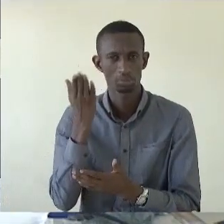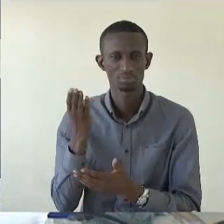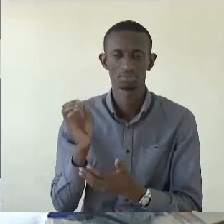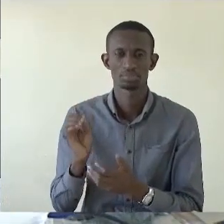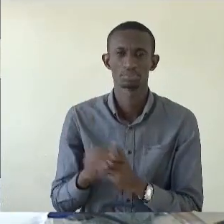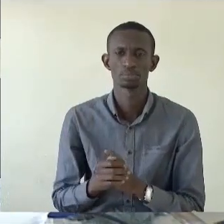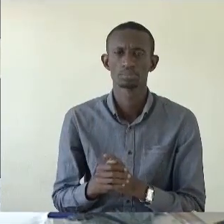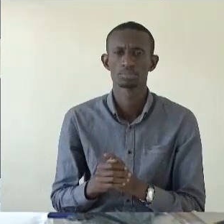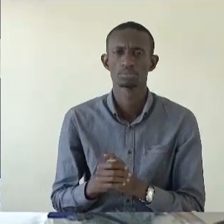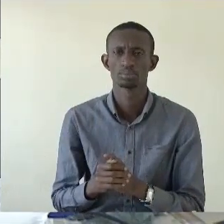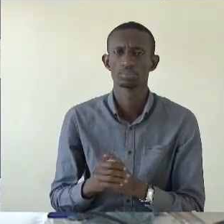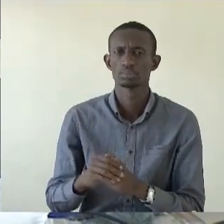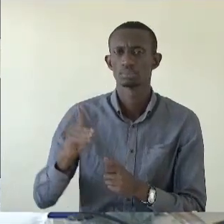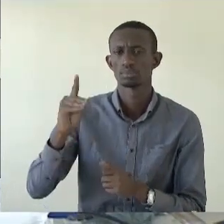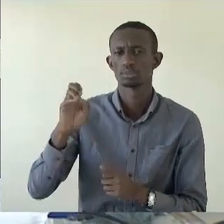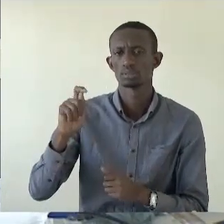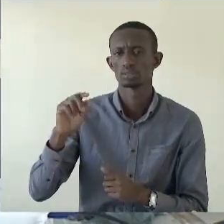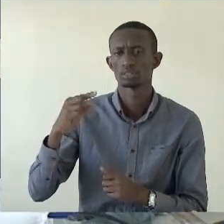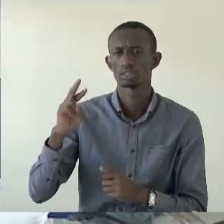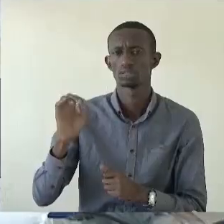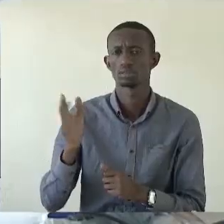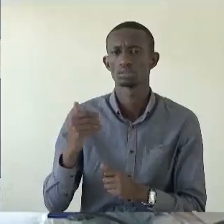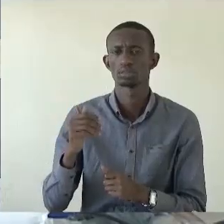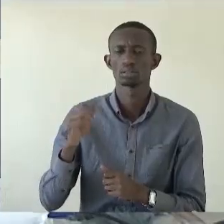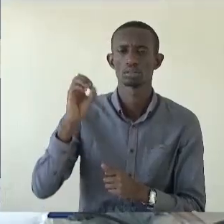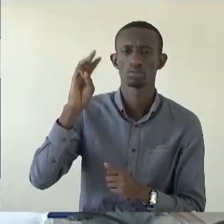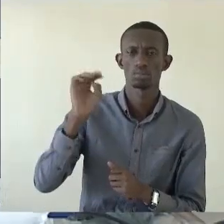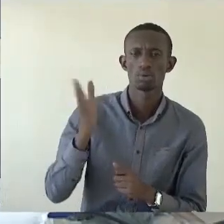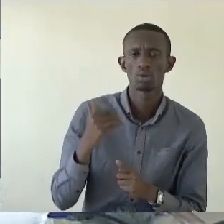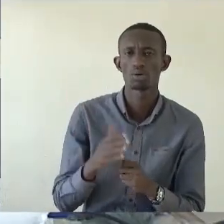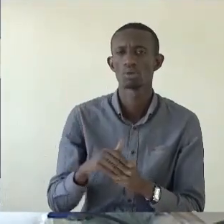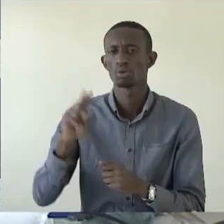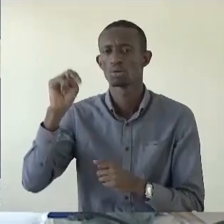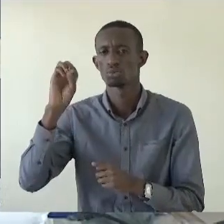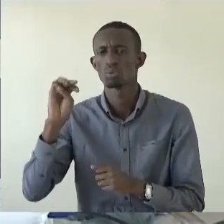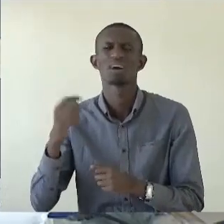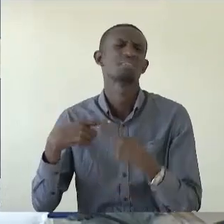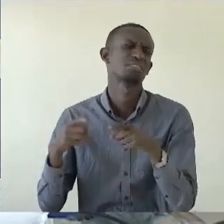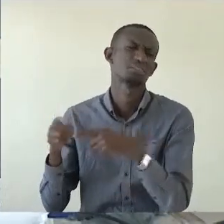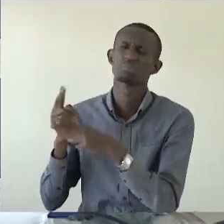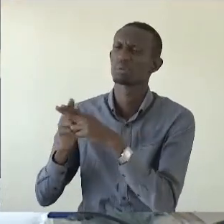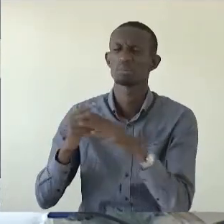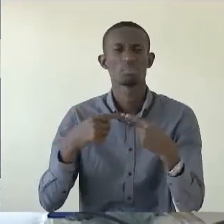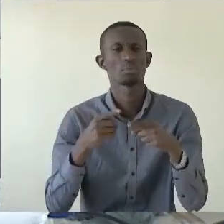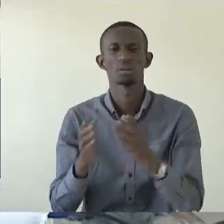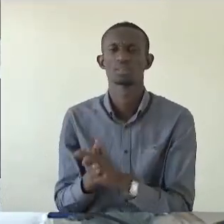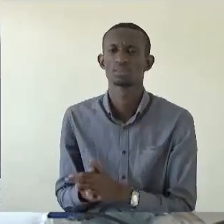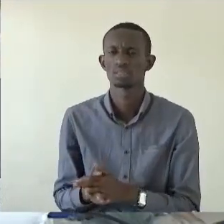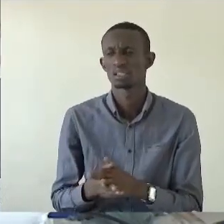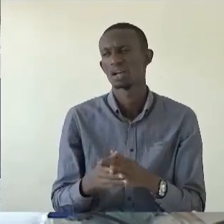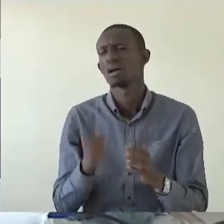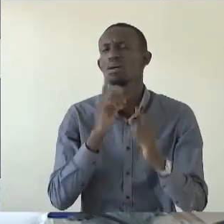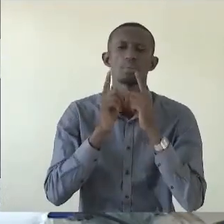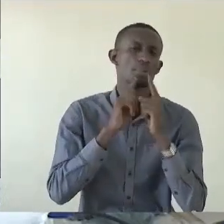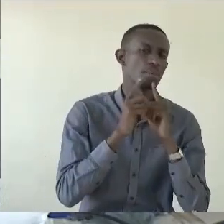Nome, you have so many other. They come in different names and within different